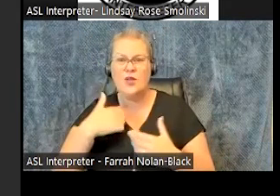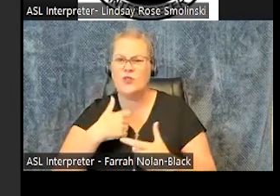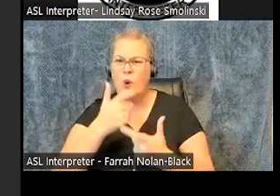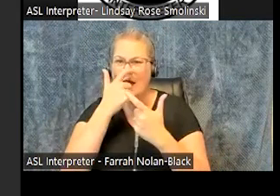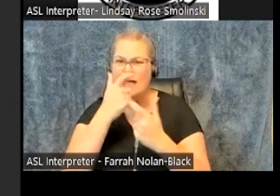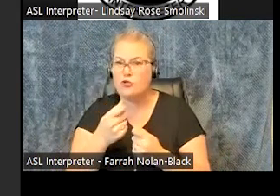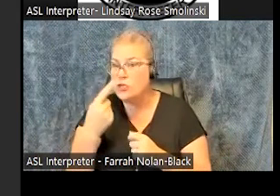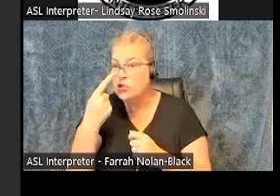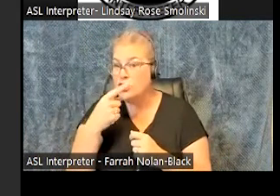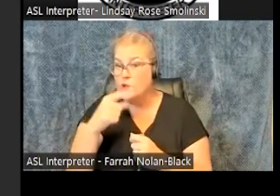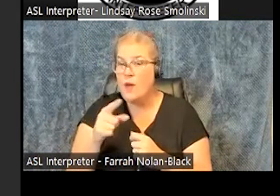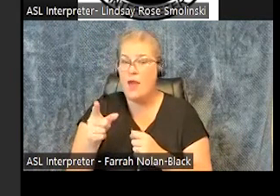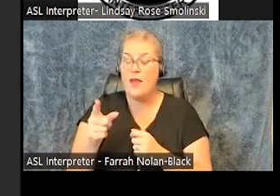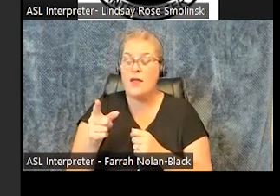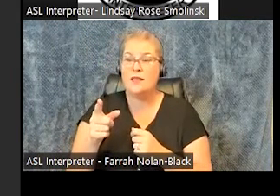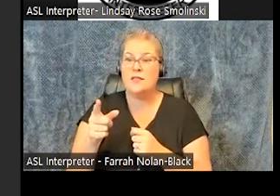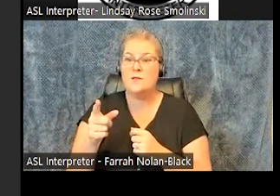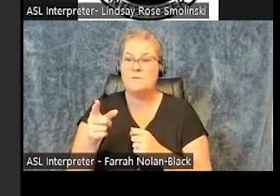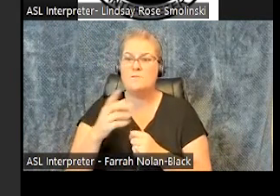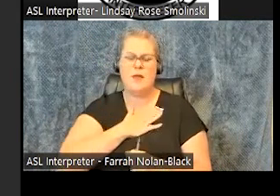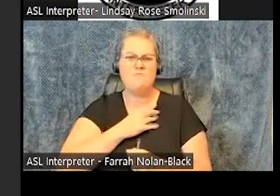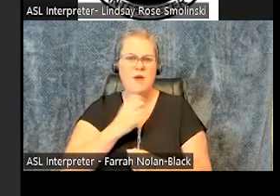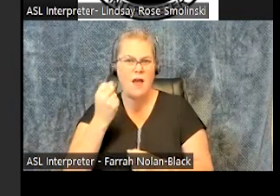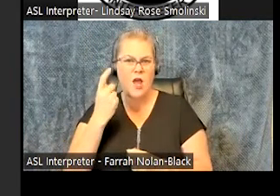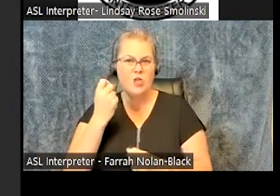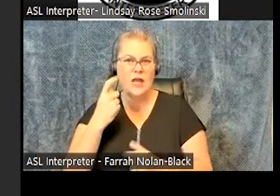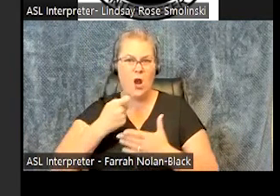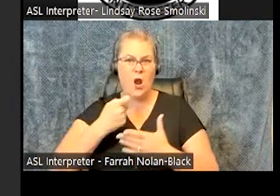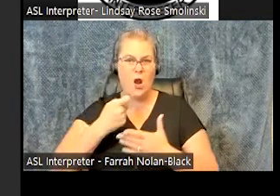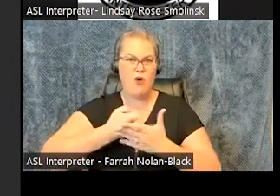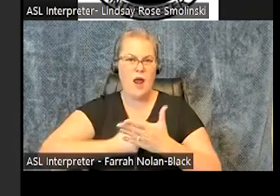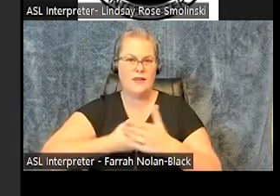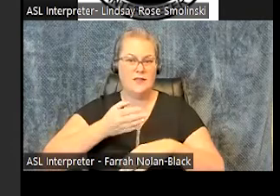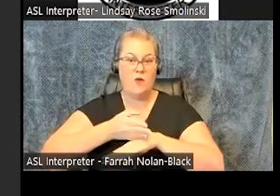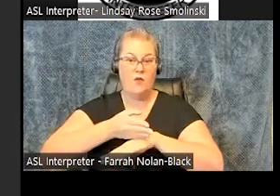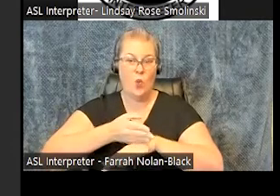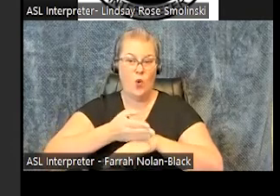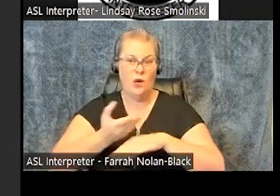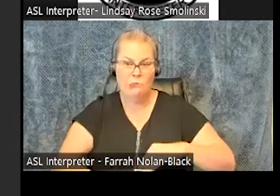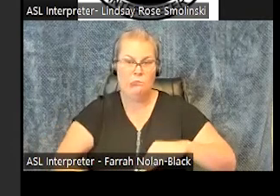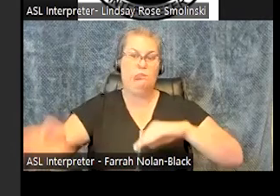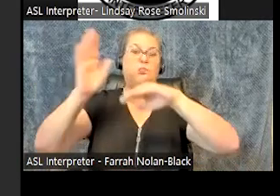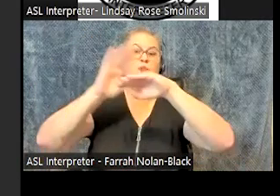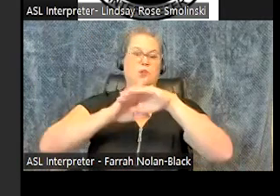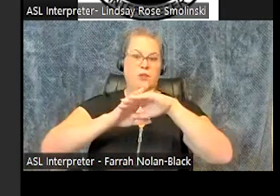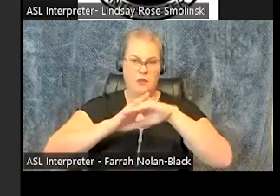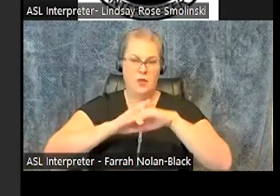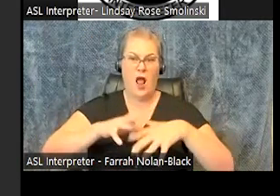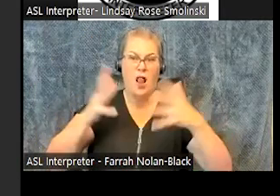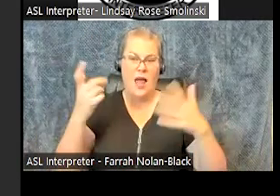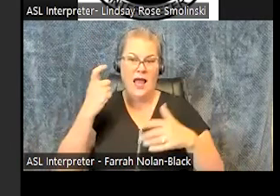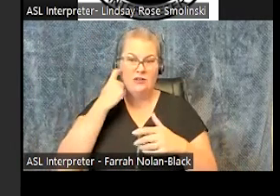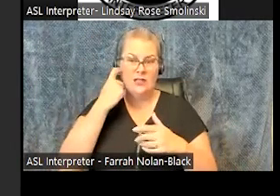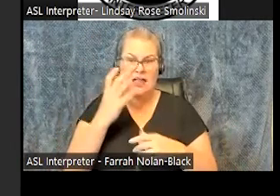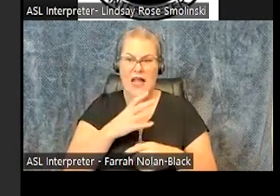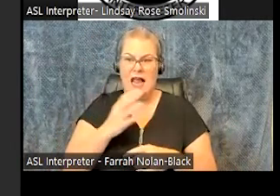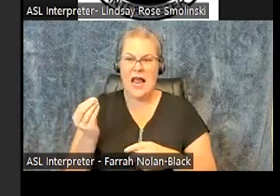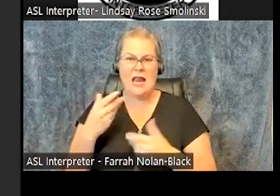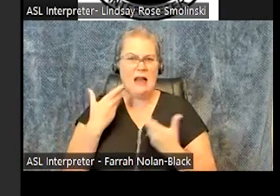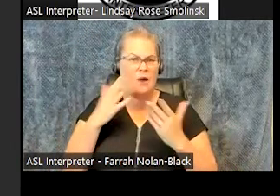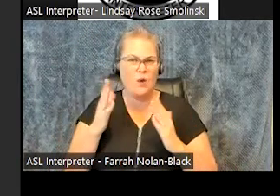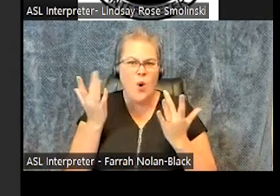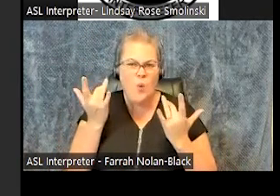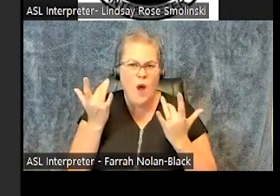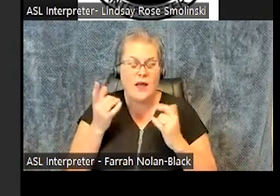please, so my understanding is that price and wood has gone up pretty dramatically recently, and I actually don't really know why. So I'm curious if